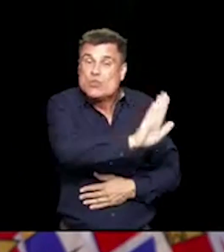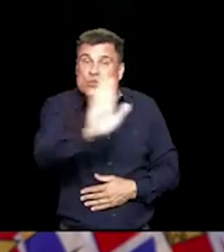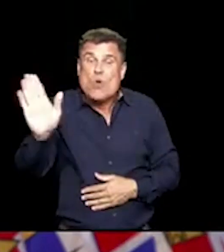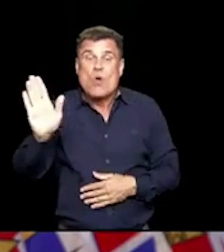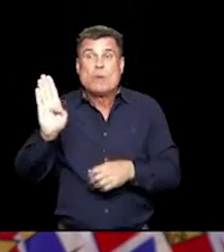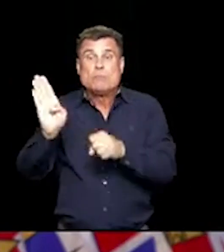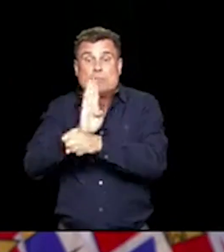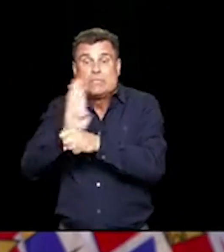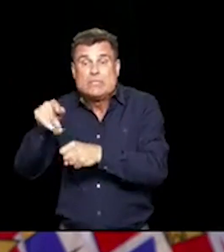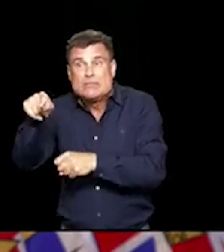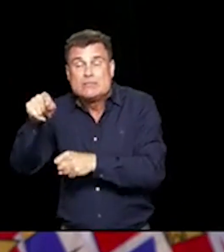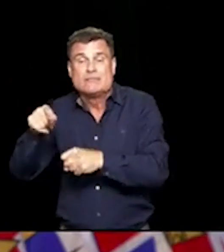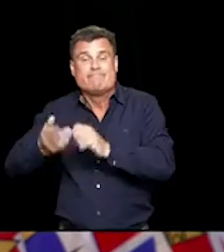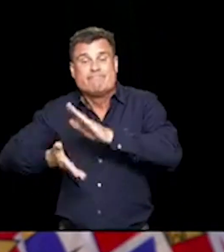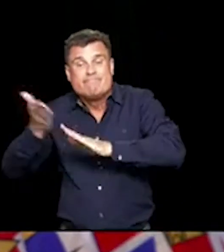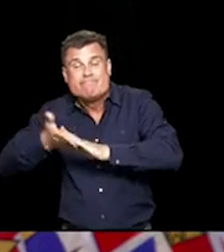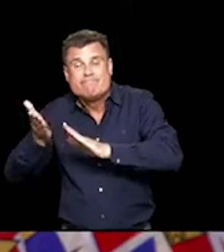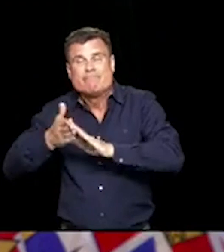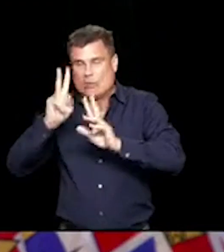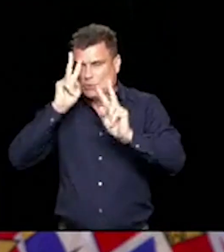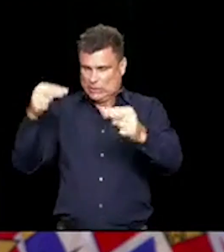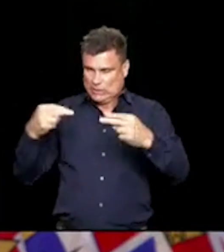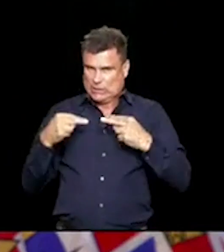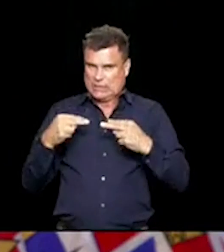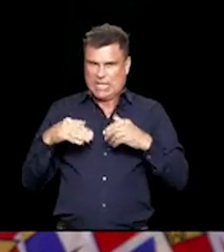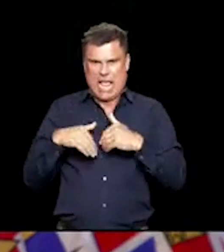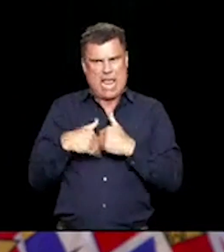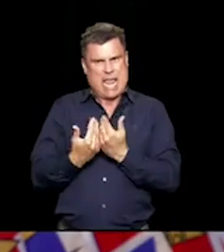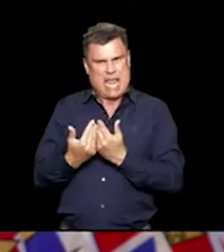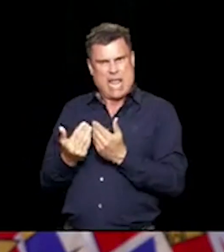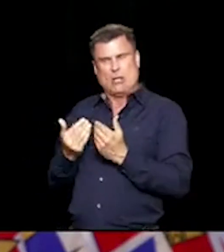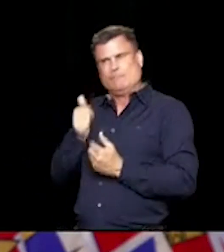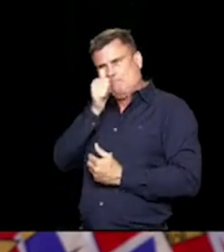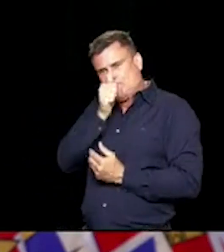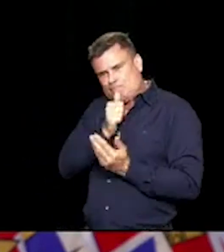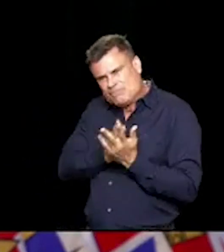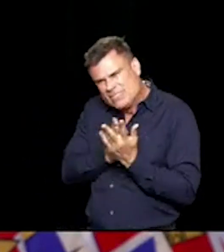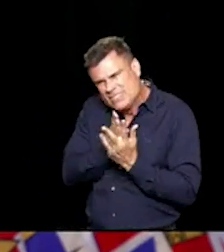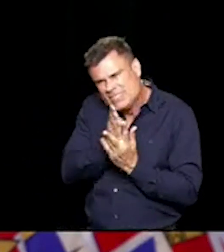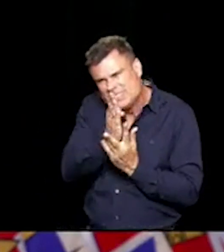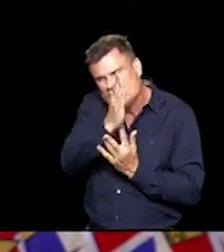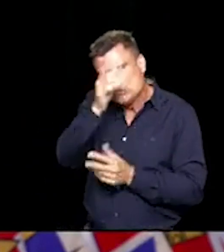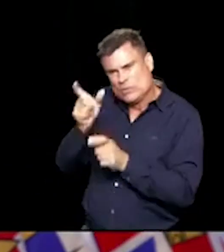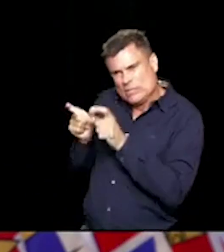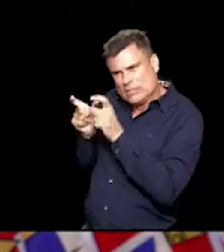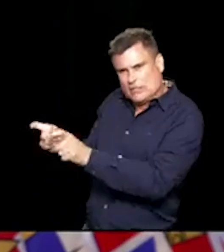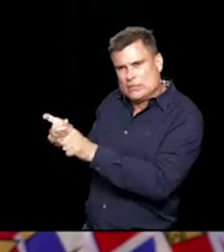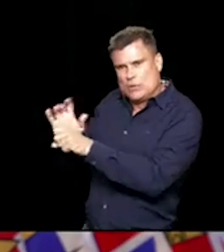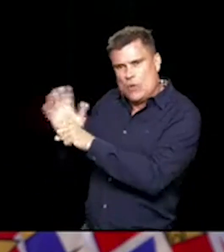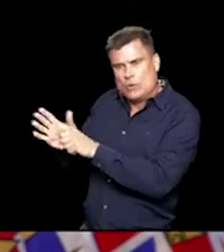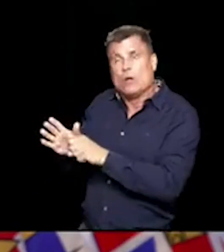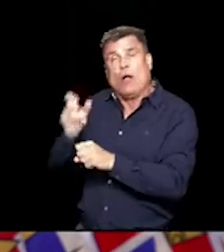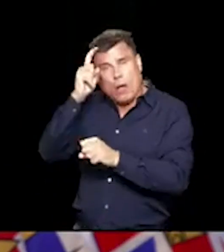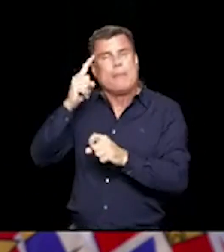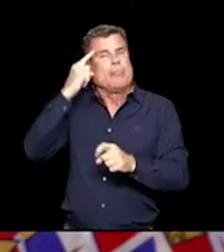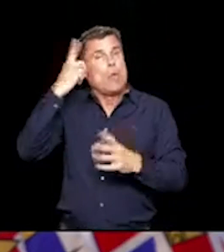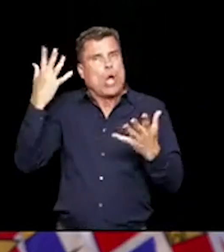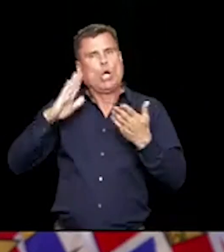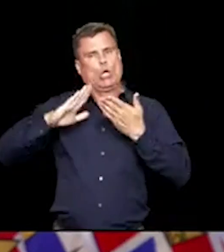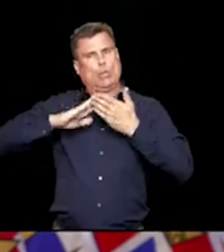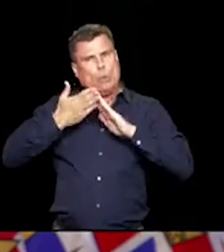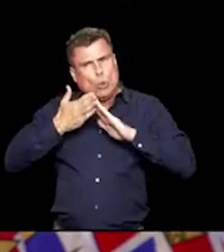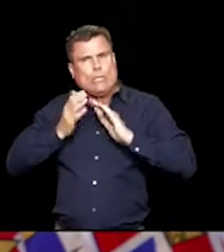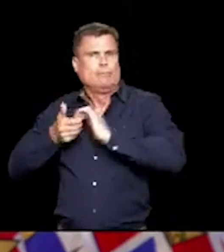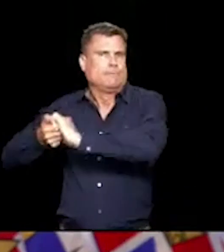all start rethinking about what we need to do to get us through the next few months as a community together. And